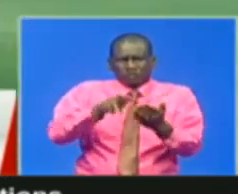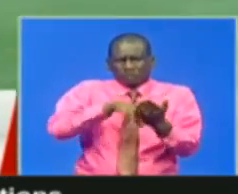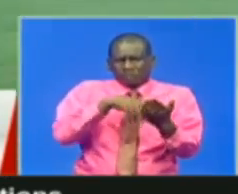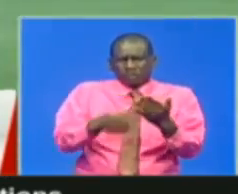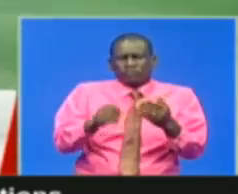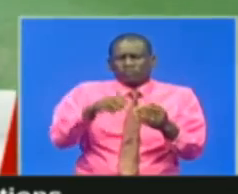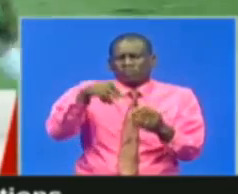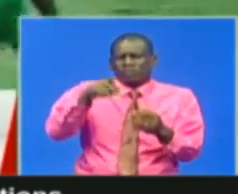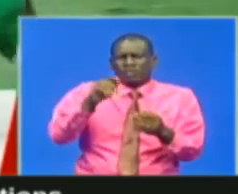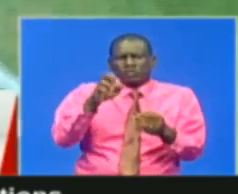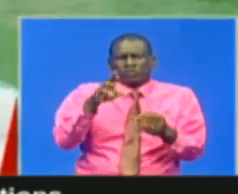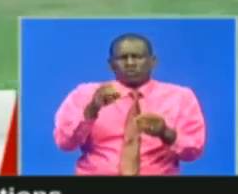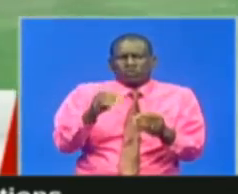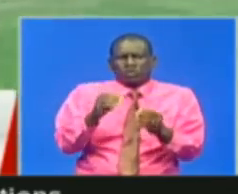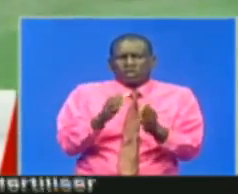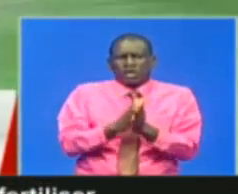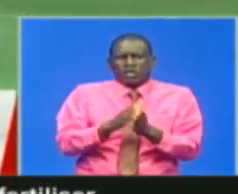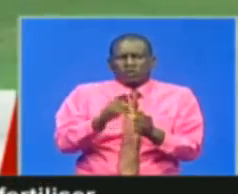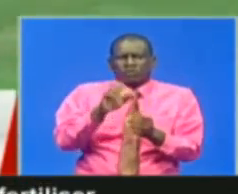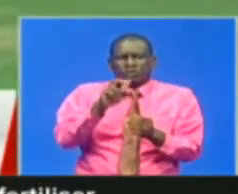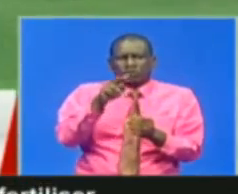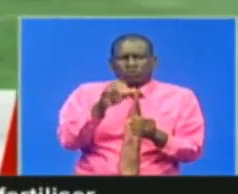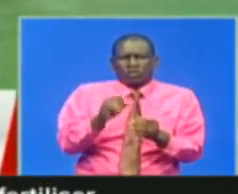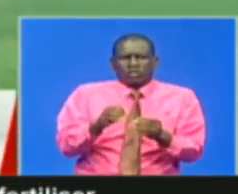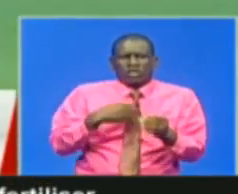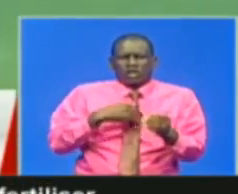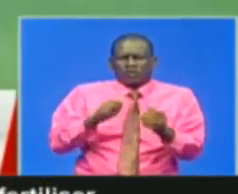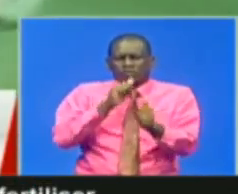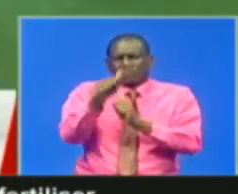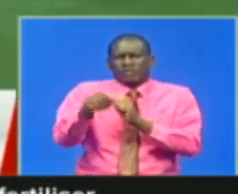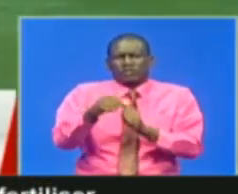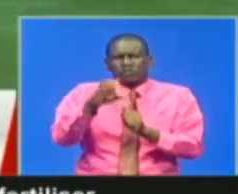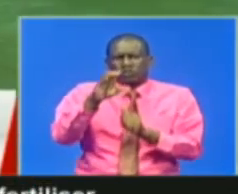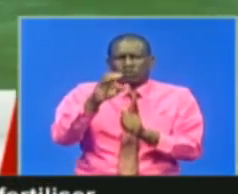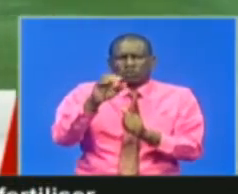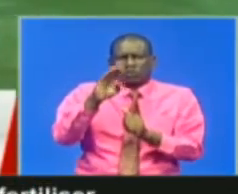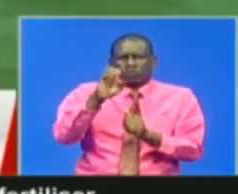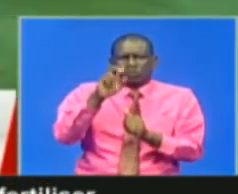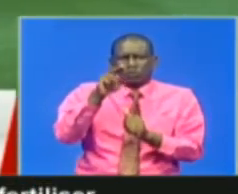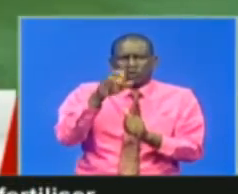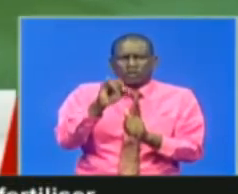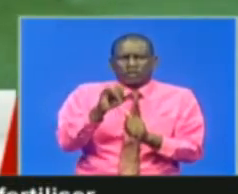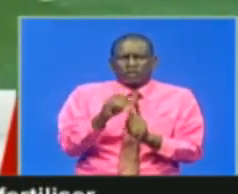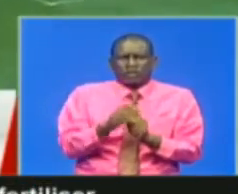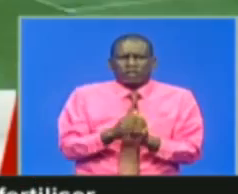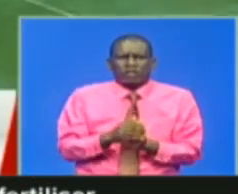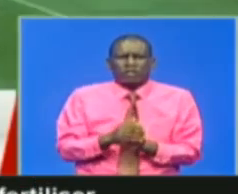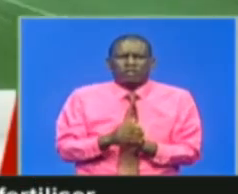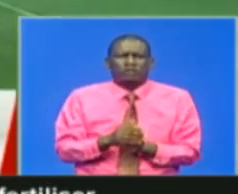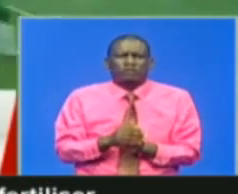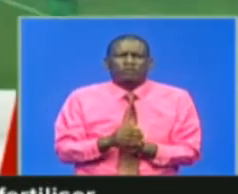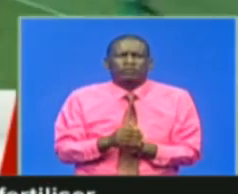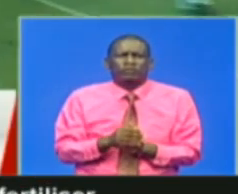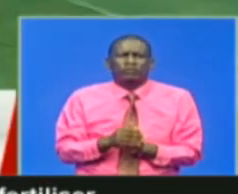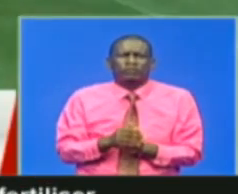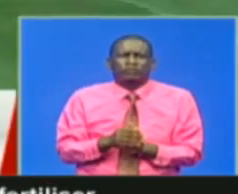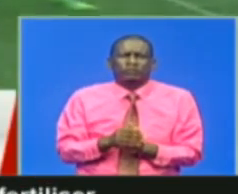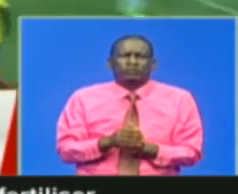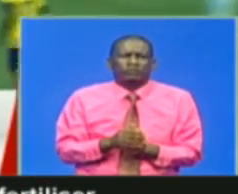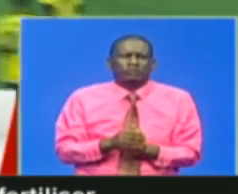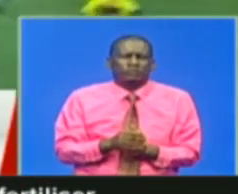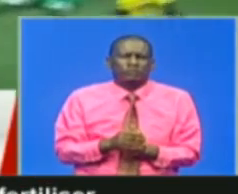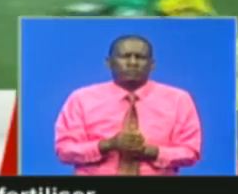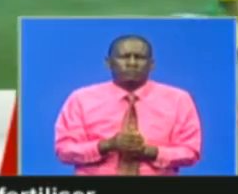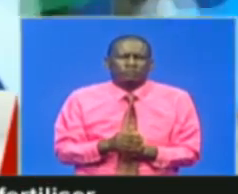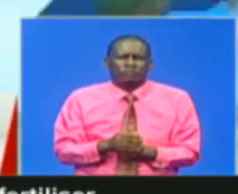wingers on the right, with Tony heading past Boniface Oluoch. Matias with some good skill. Nice delivery as well. Great goal,